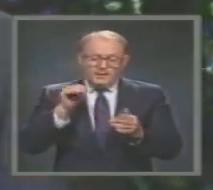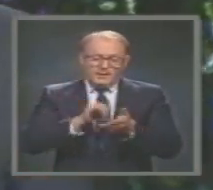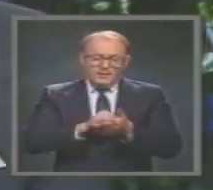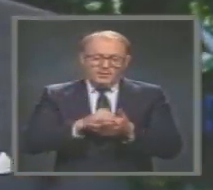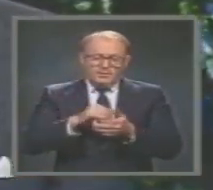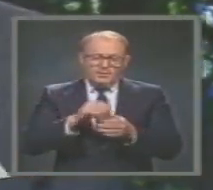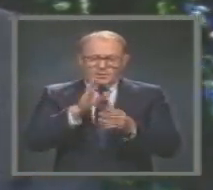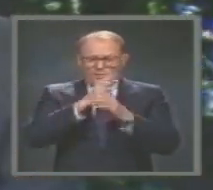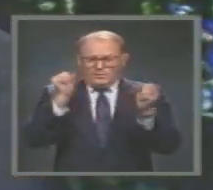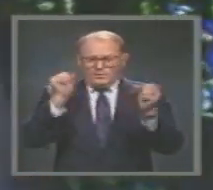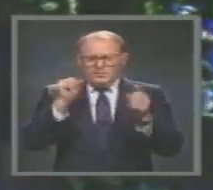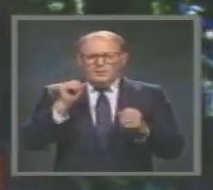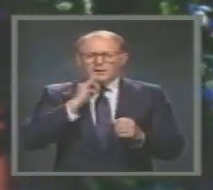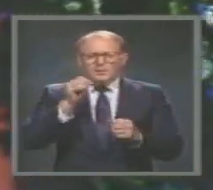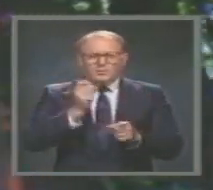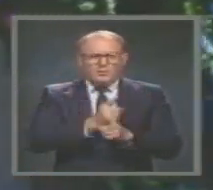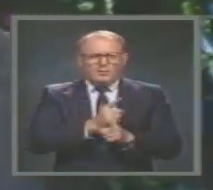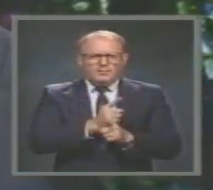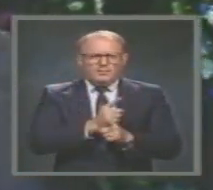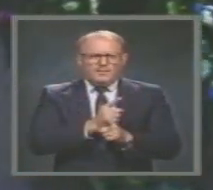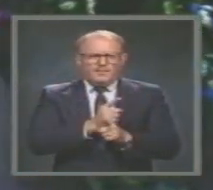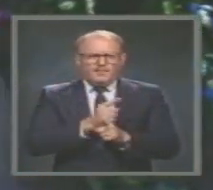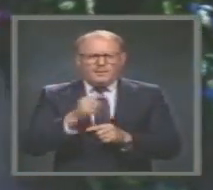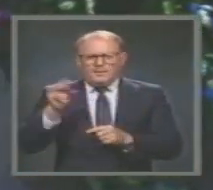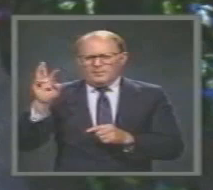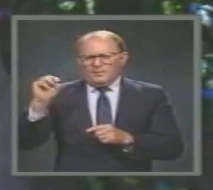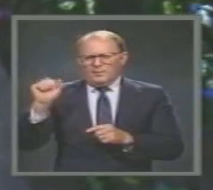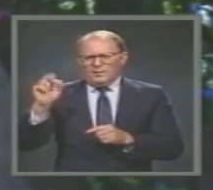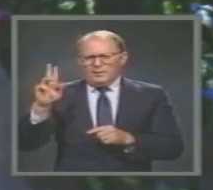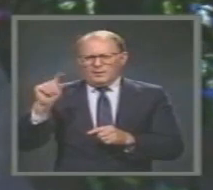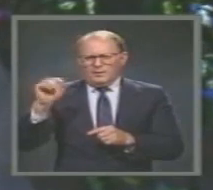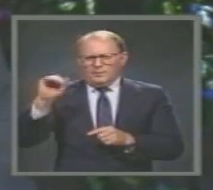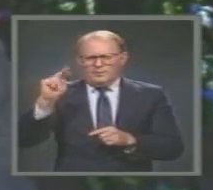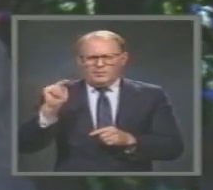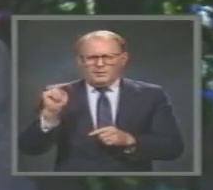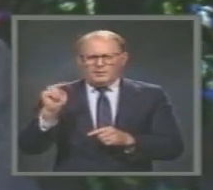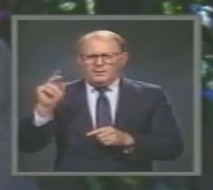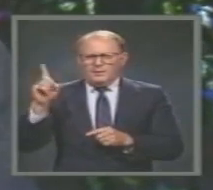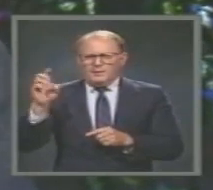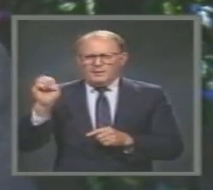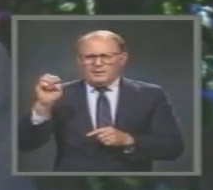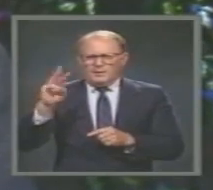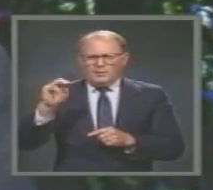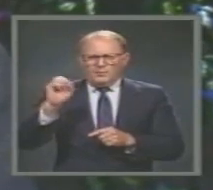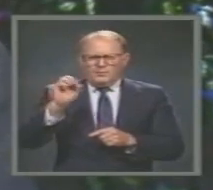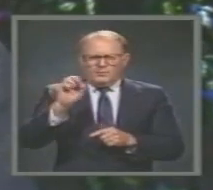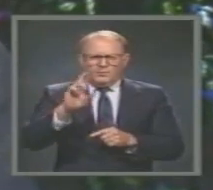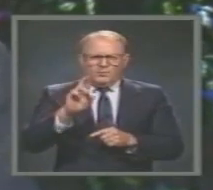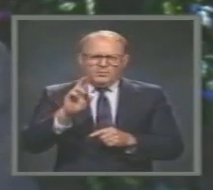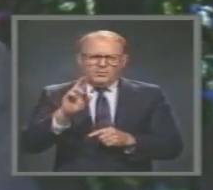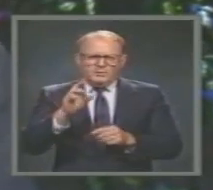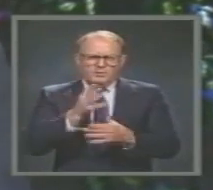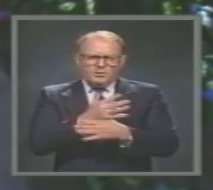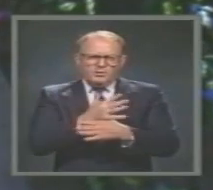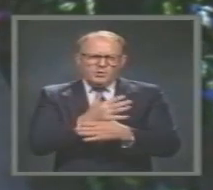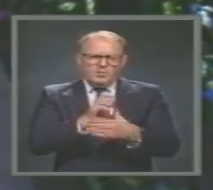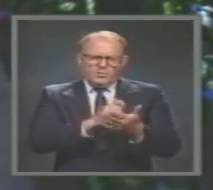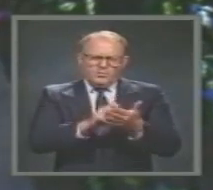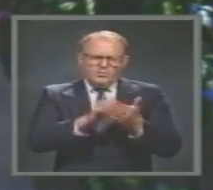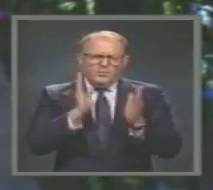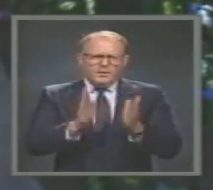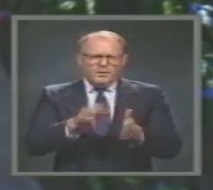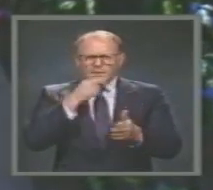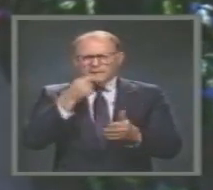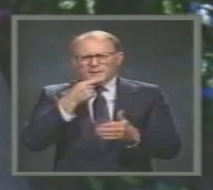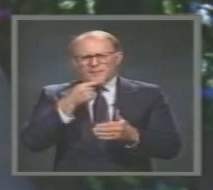point, I'm reminded of those oft-quoted words of Martin Niemöller, the German theologian during Hitler's regime. In Germany, he